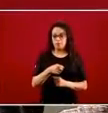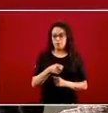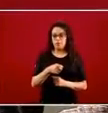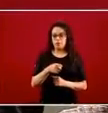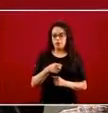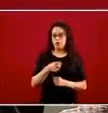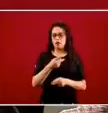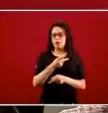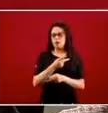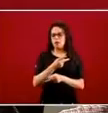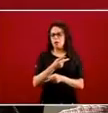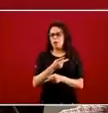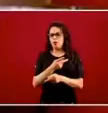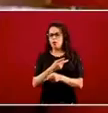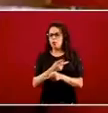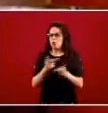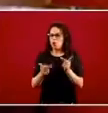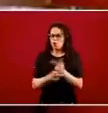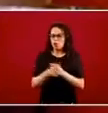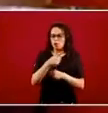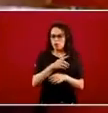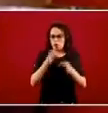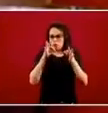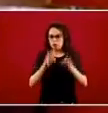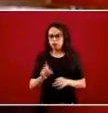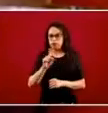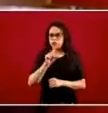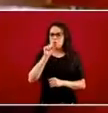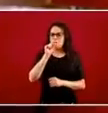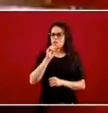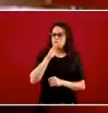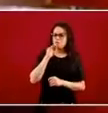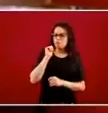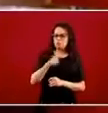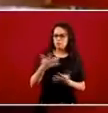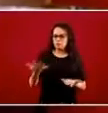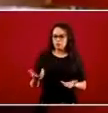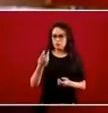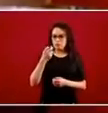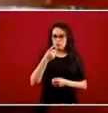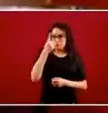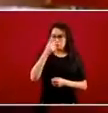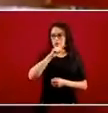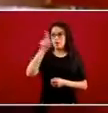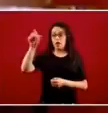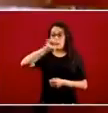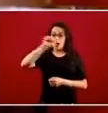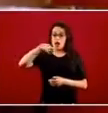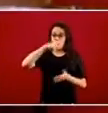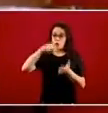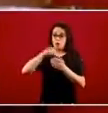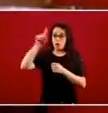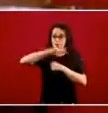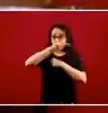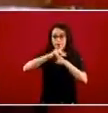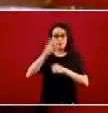So we've been hearing that we've been buying a lot